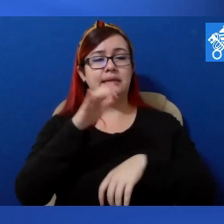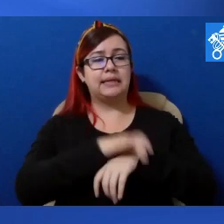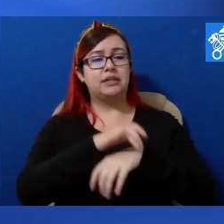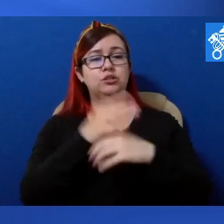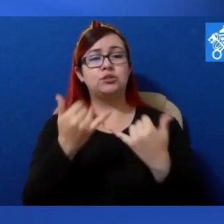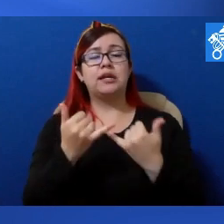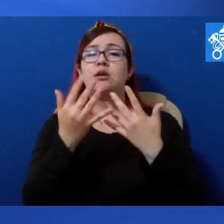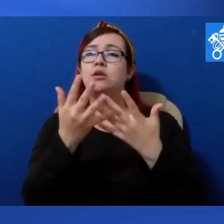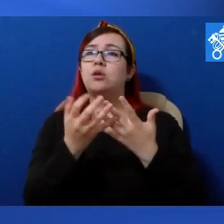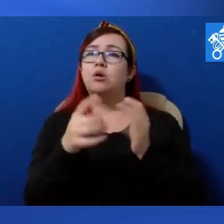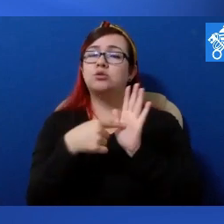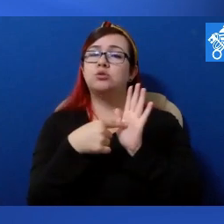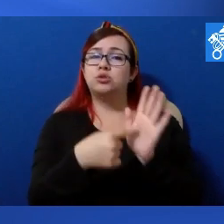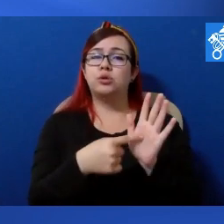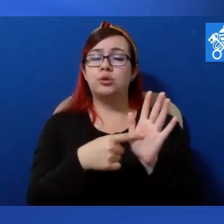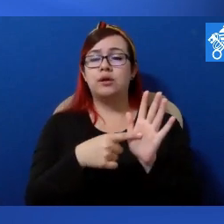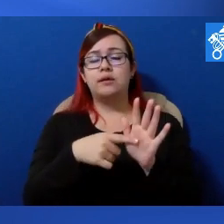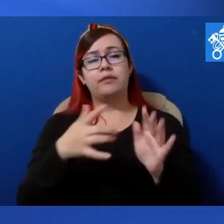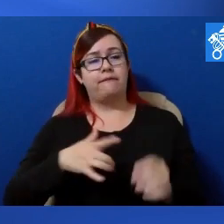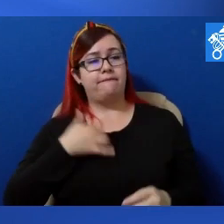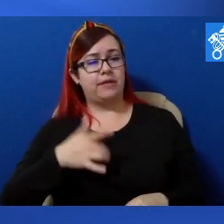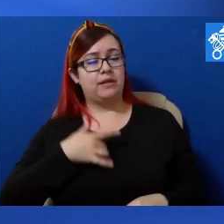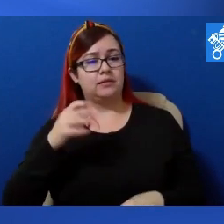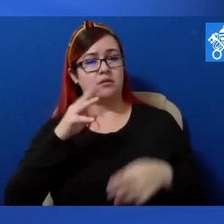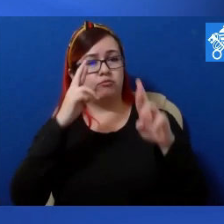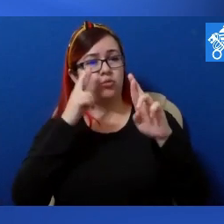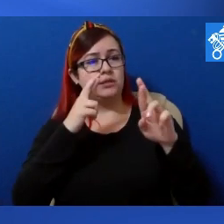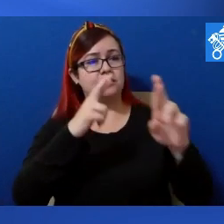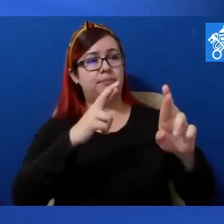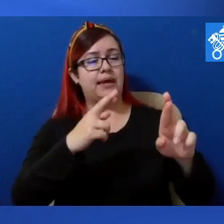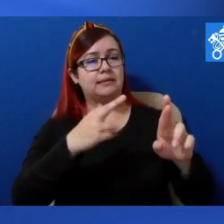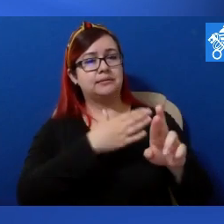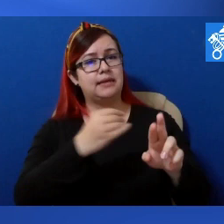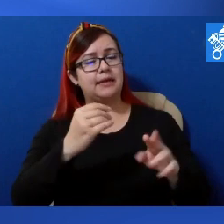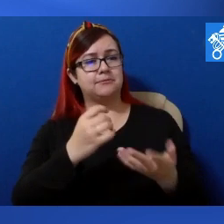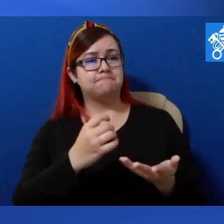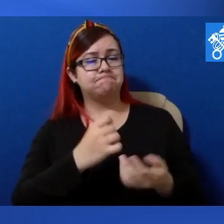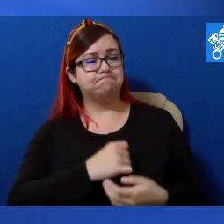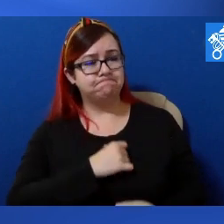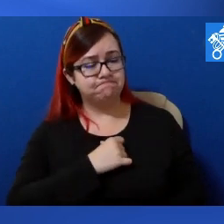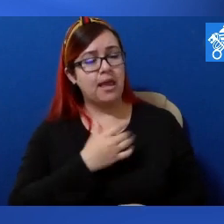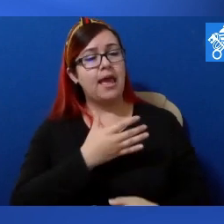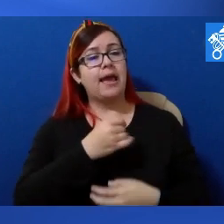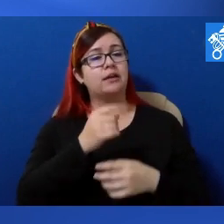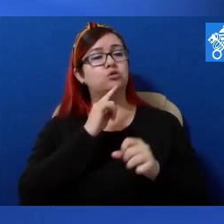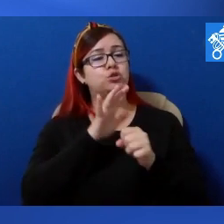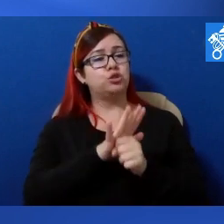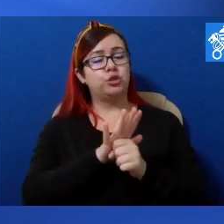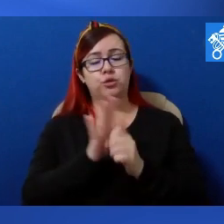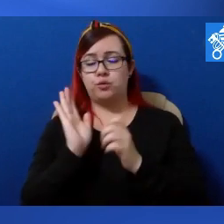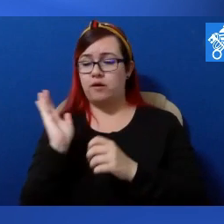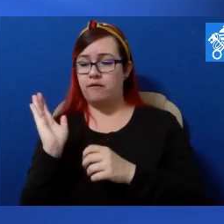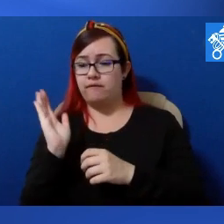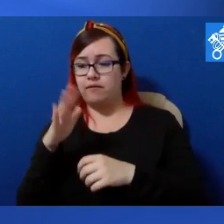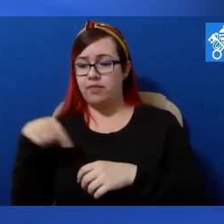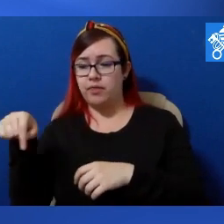English-speaking visitors and pilgrims present today wish to express to you their sentiments of respect and